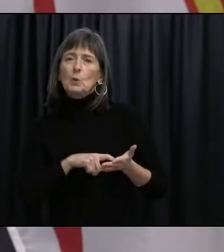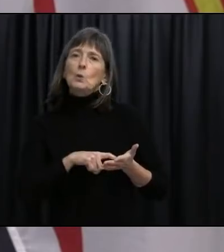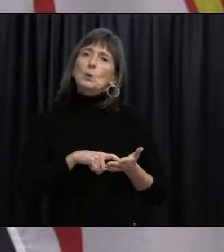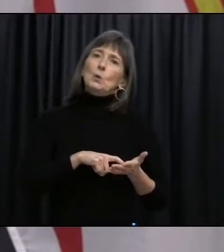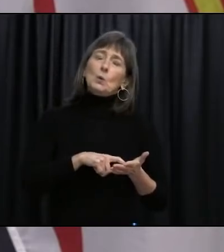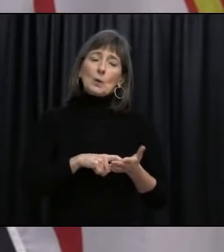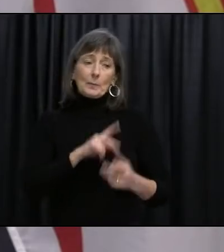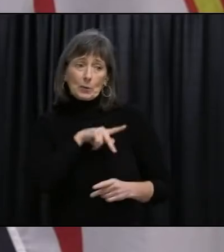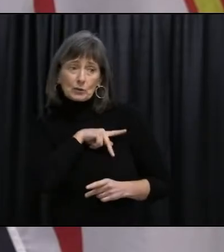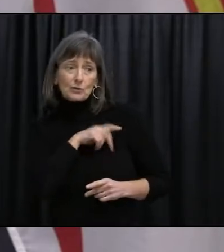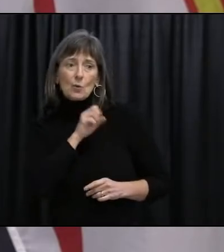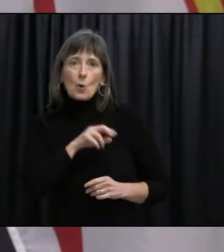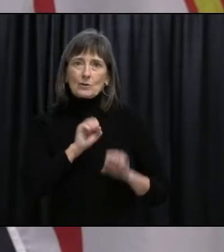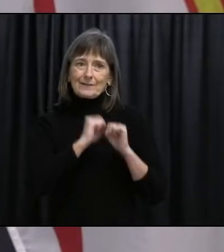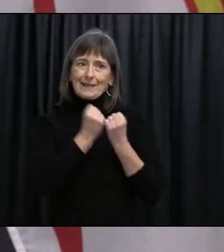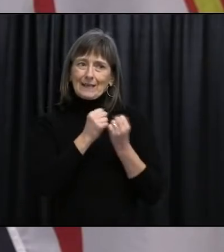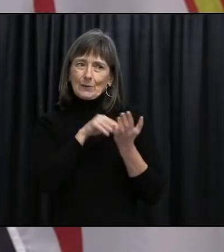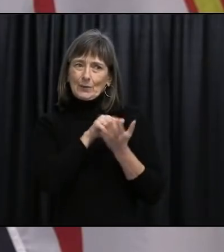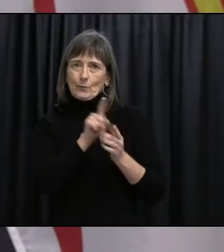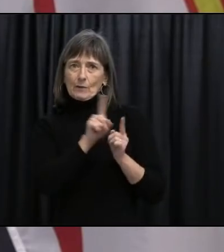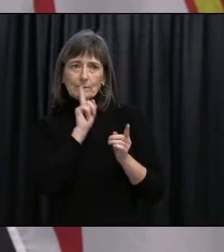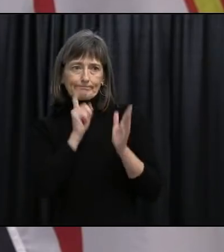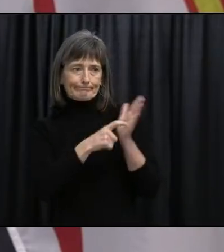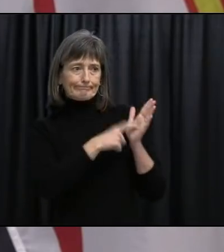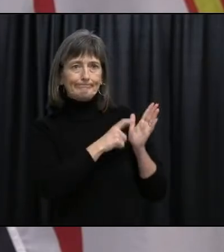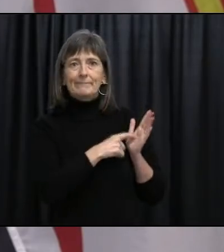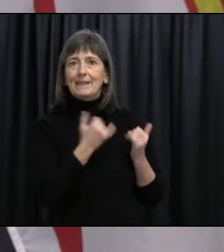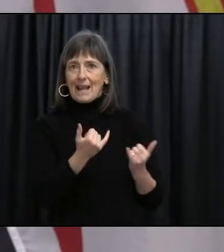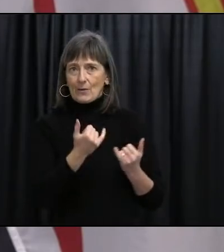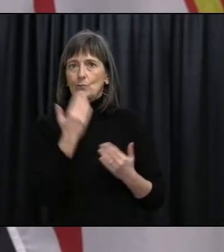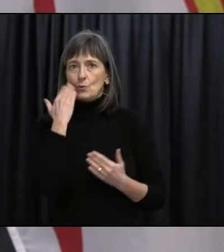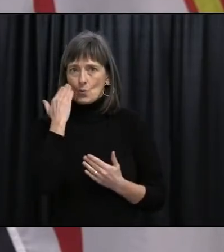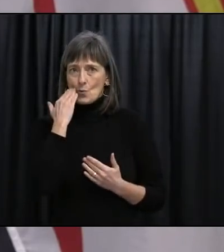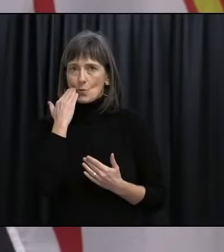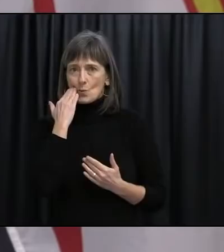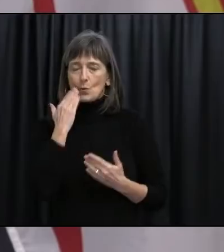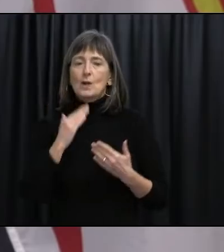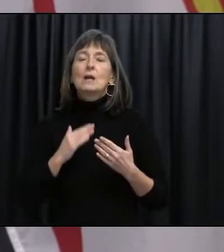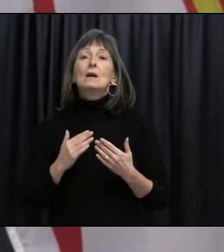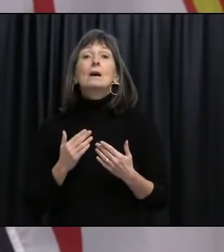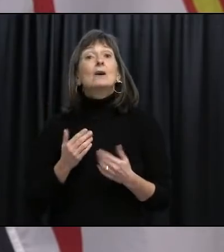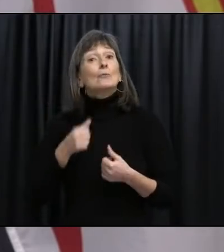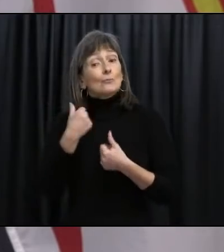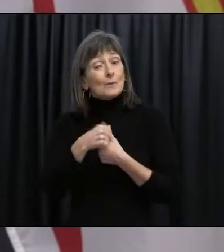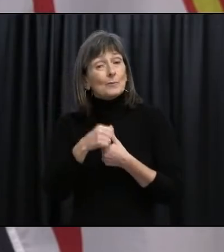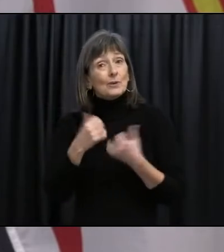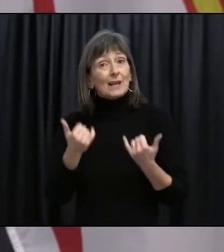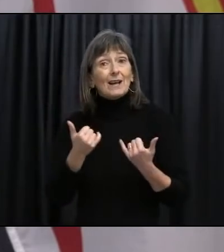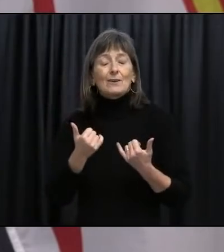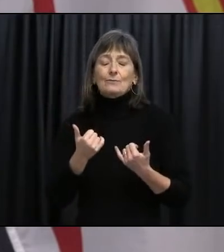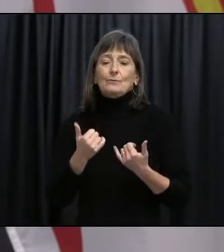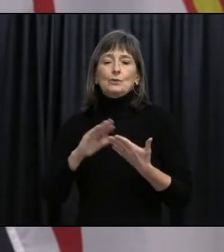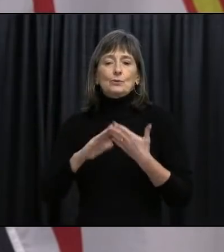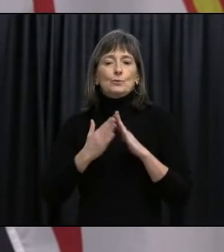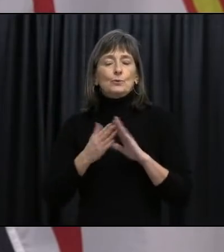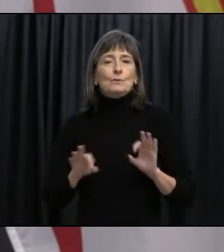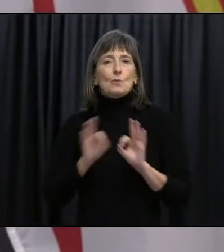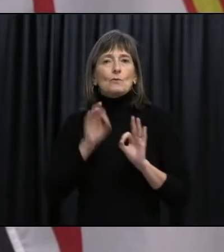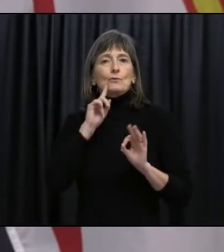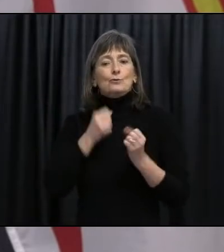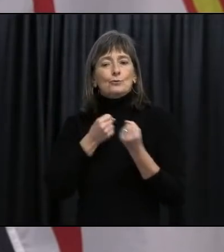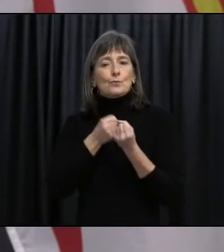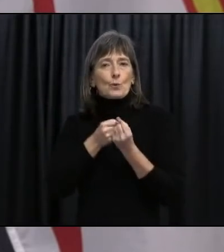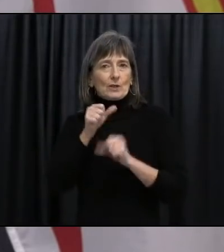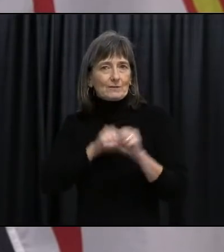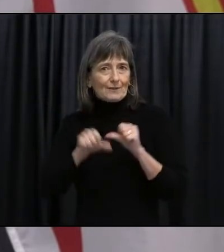work together, and we did. We were reminded of the importance of being kind to one another and helping